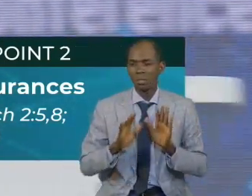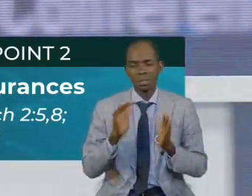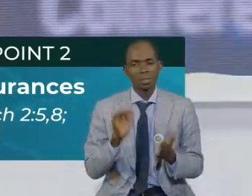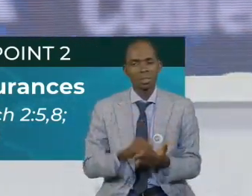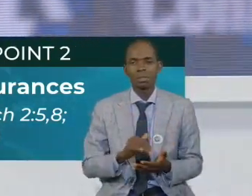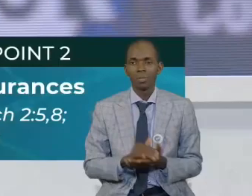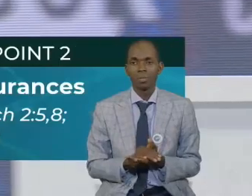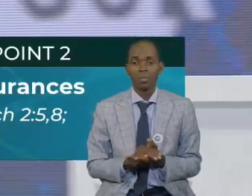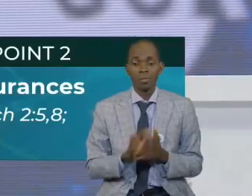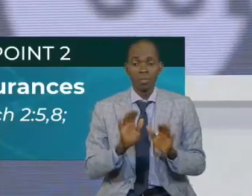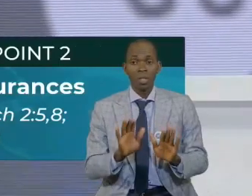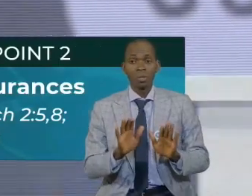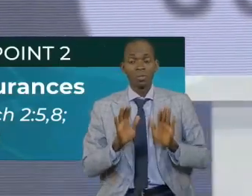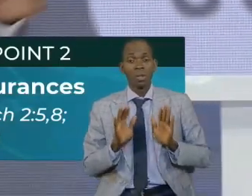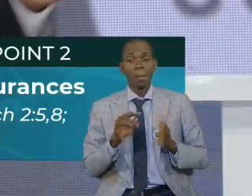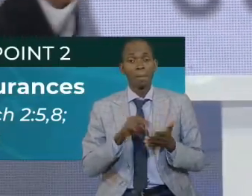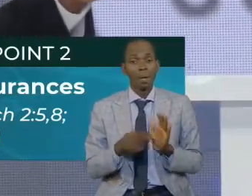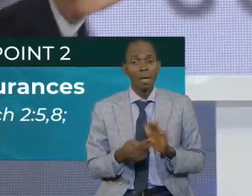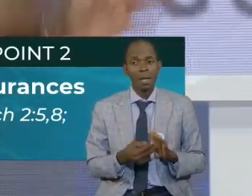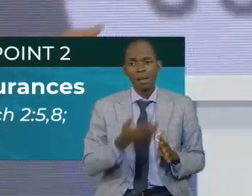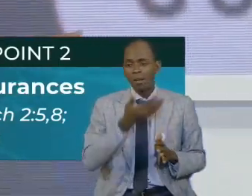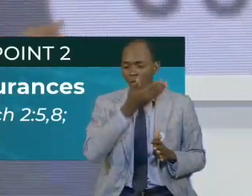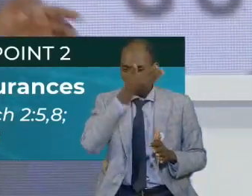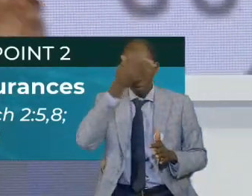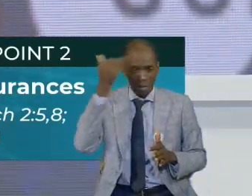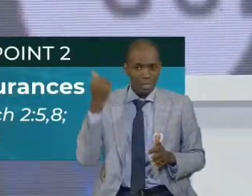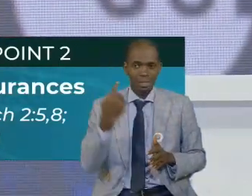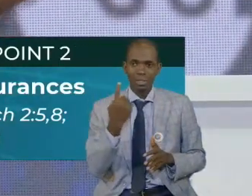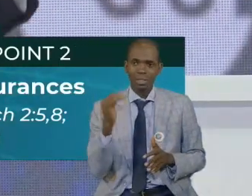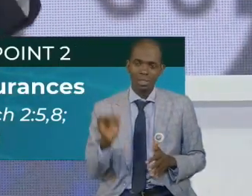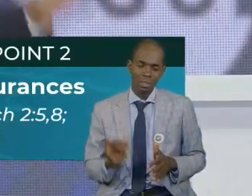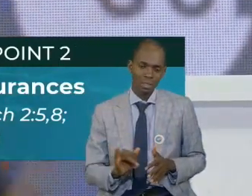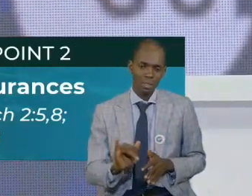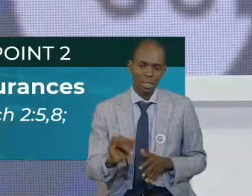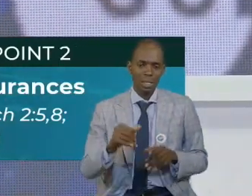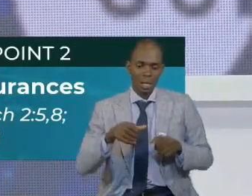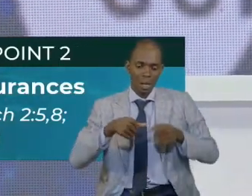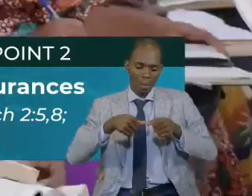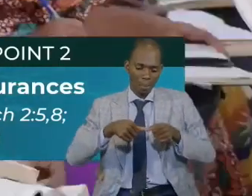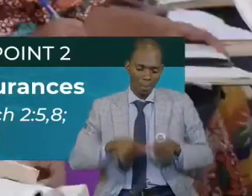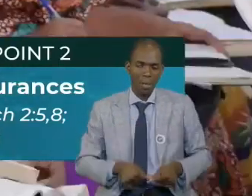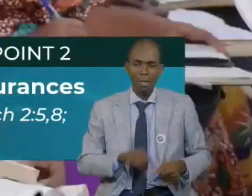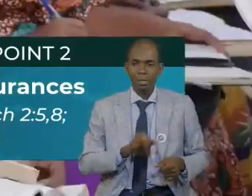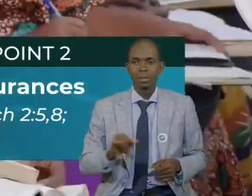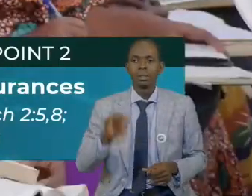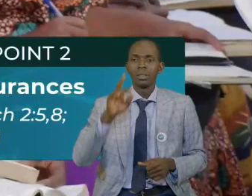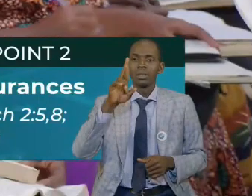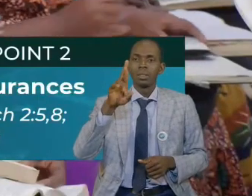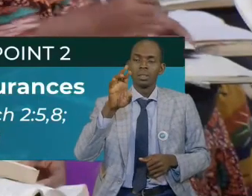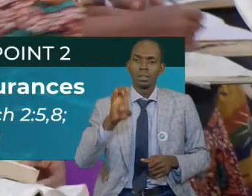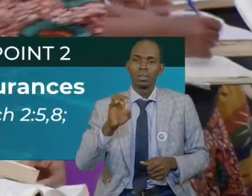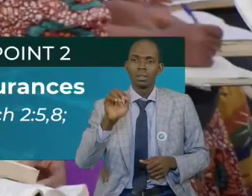Fear is forgetting eternal, abiding reassurances.